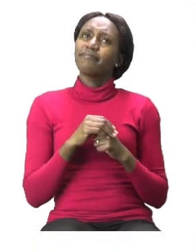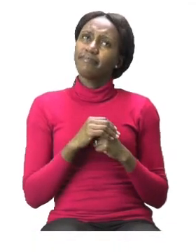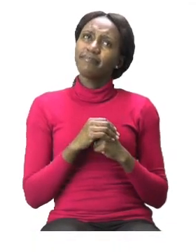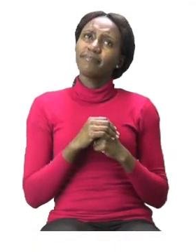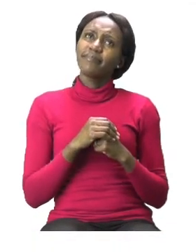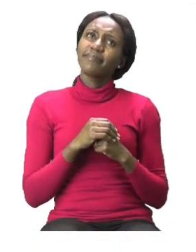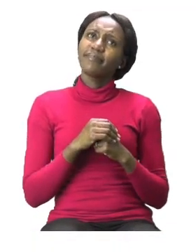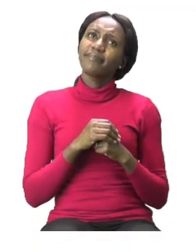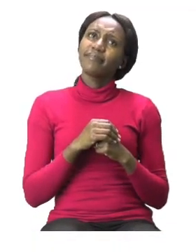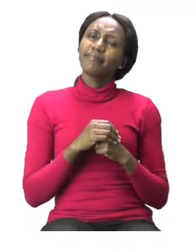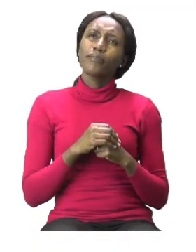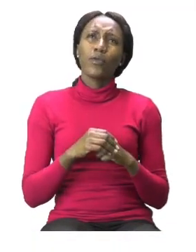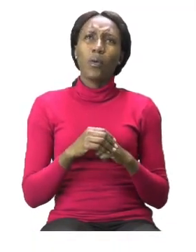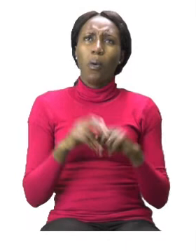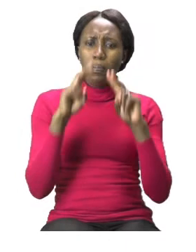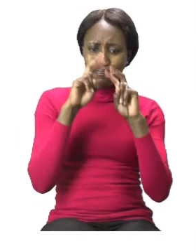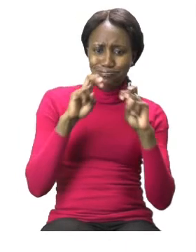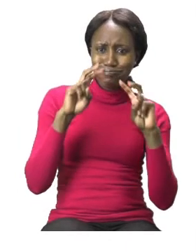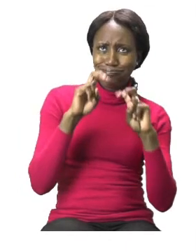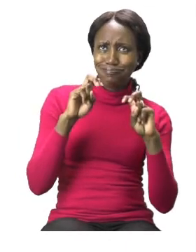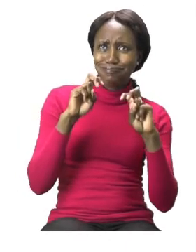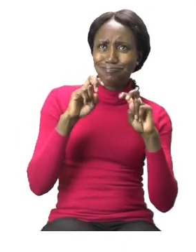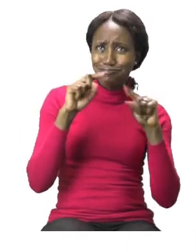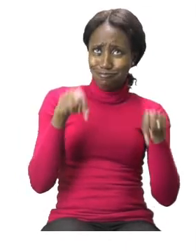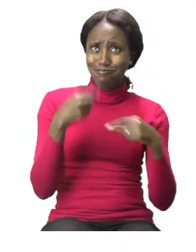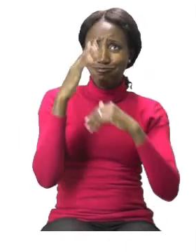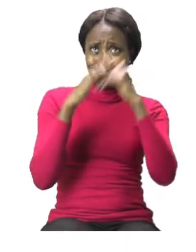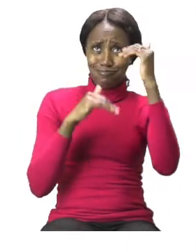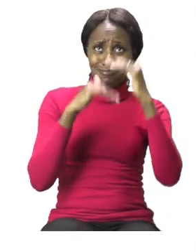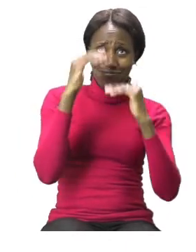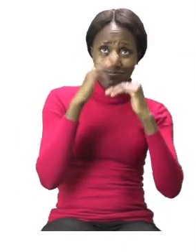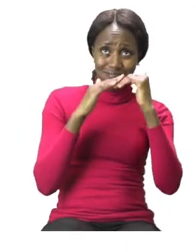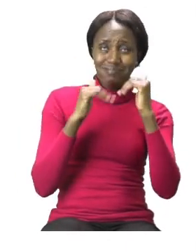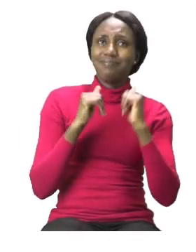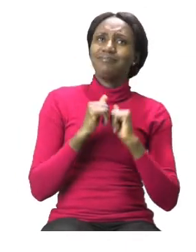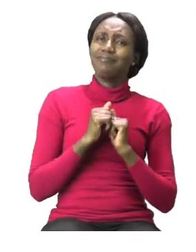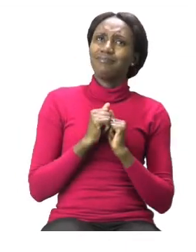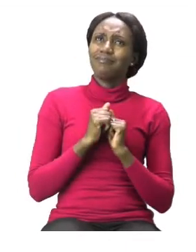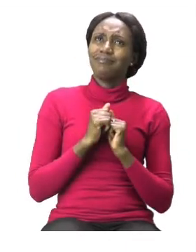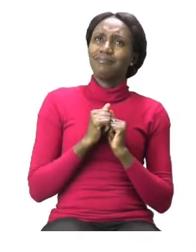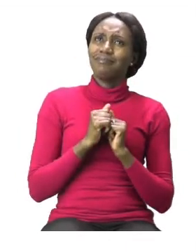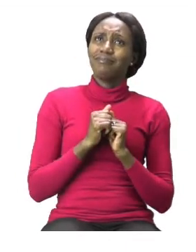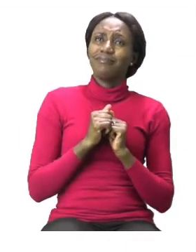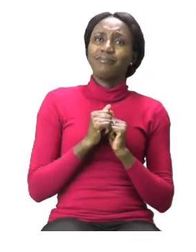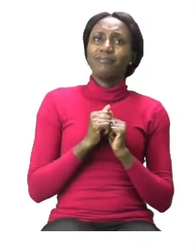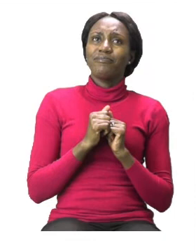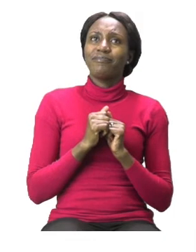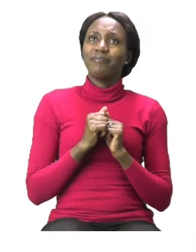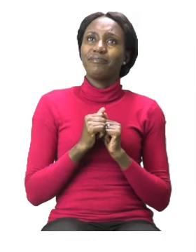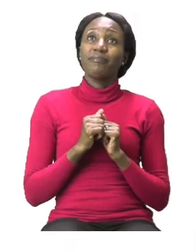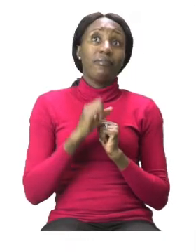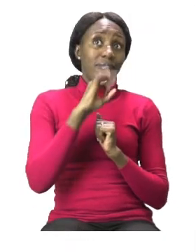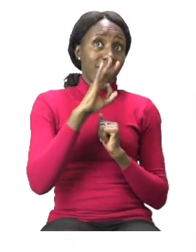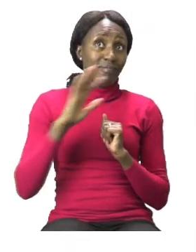are going to be looking at some materials. Now, we all know that there are things we need in order to build